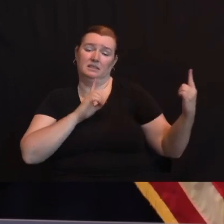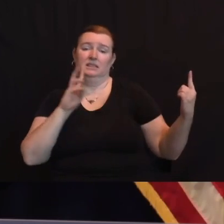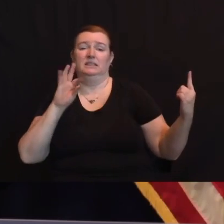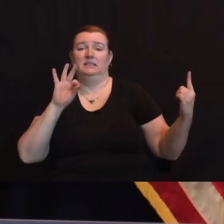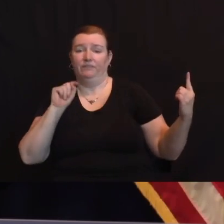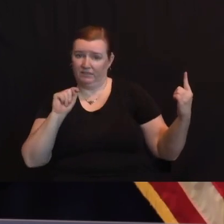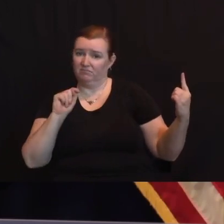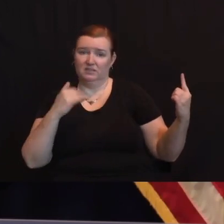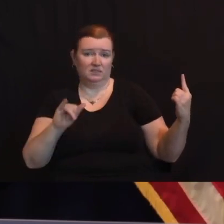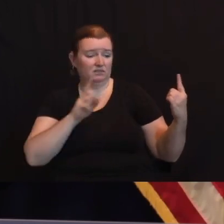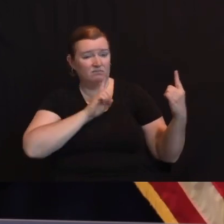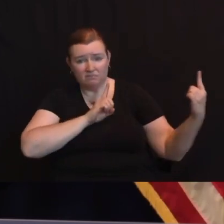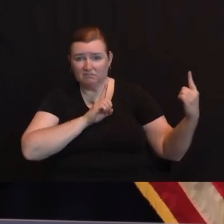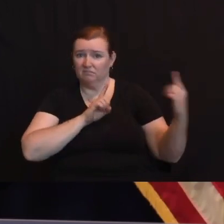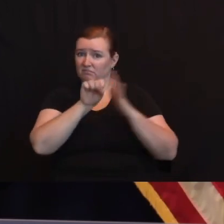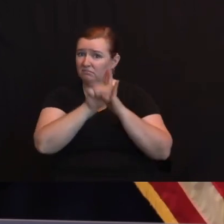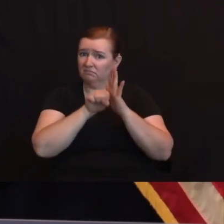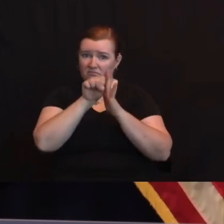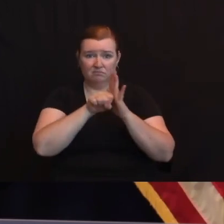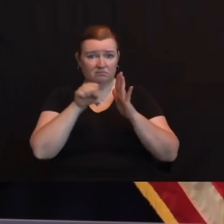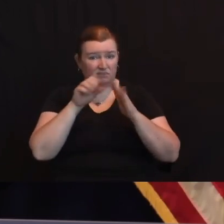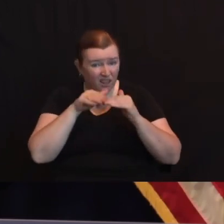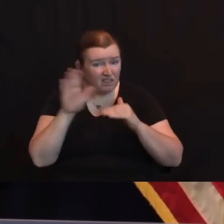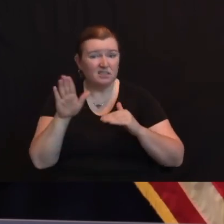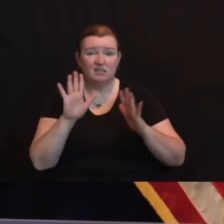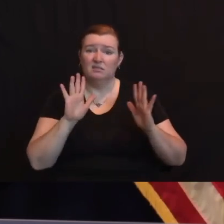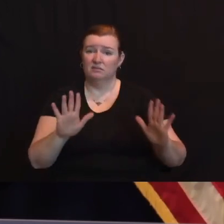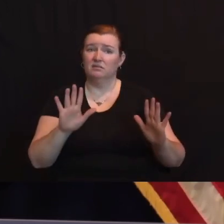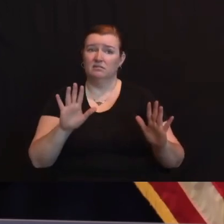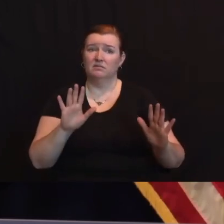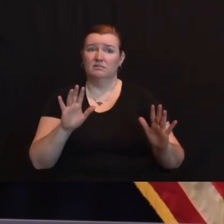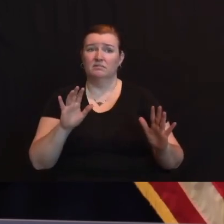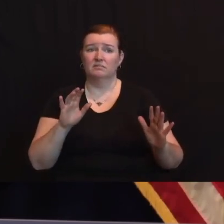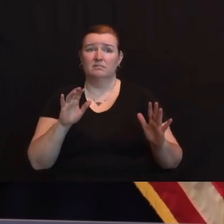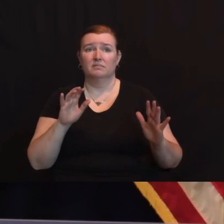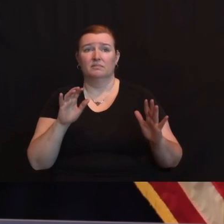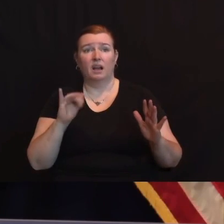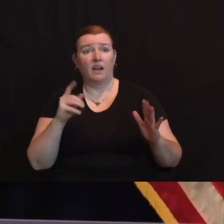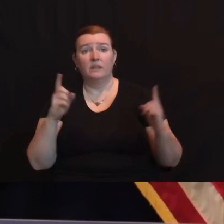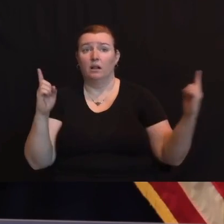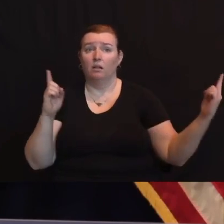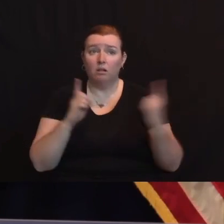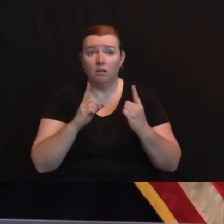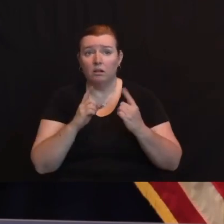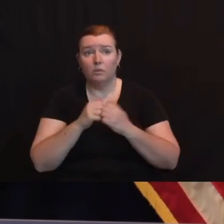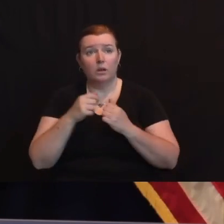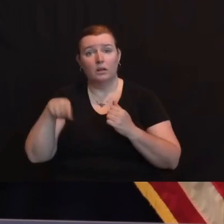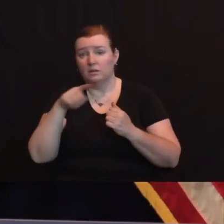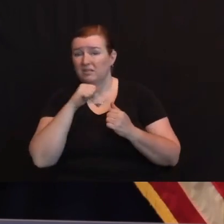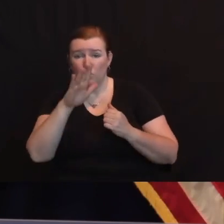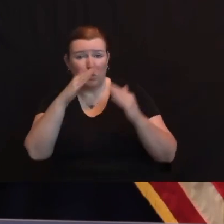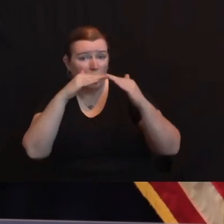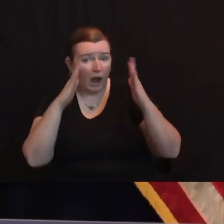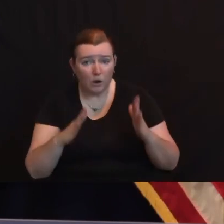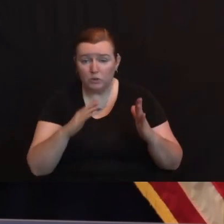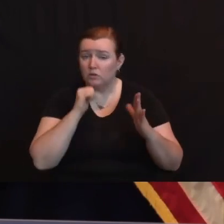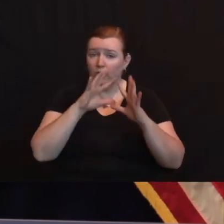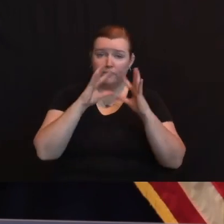one another, especially those who are not from your household, in both indoor and outdoor